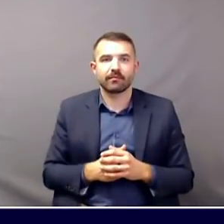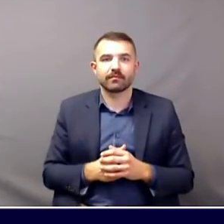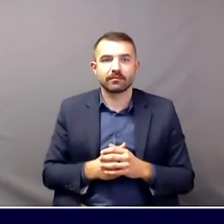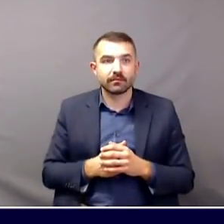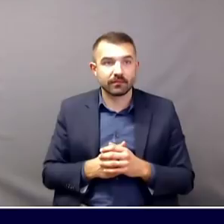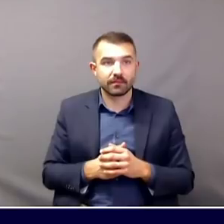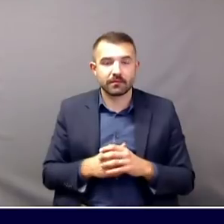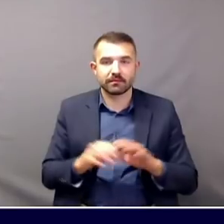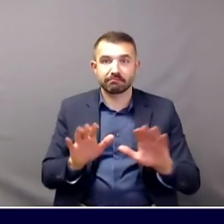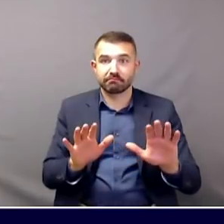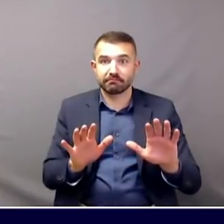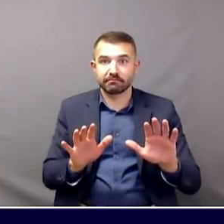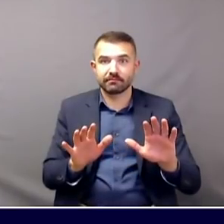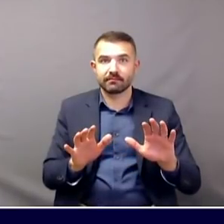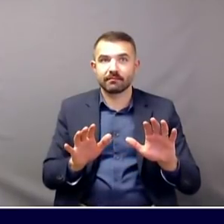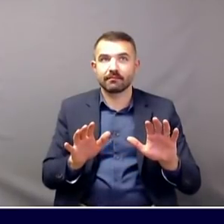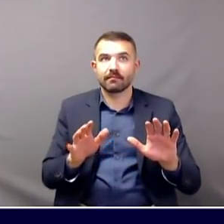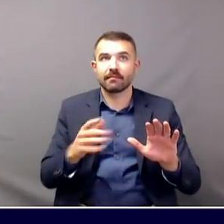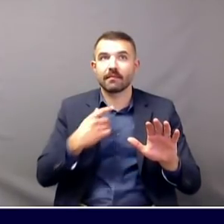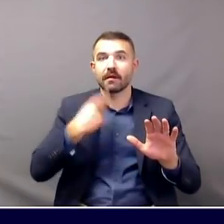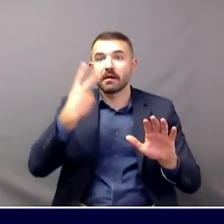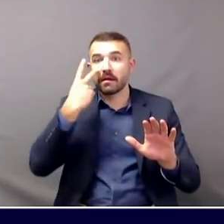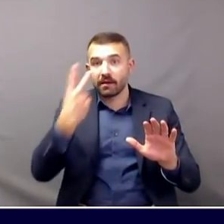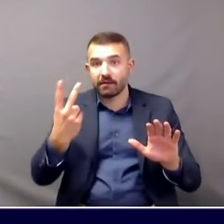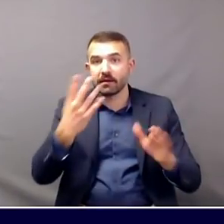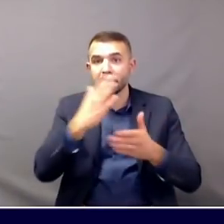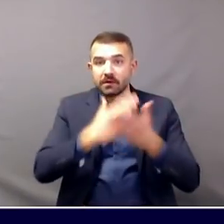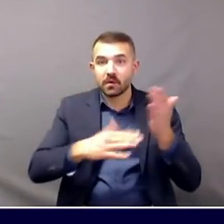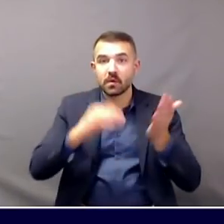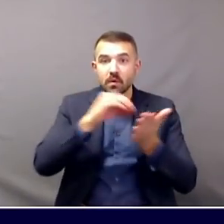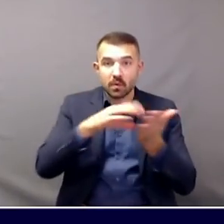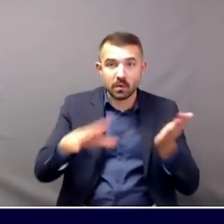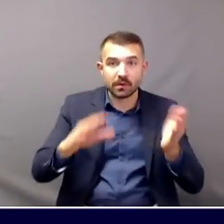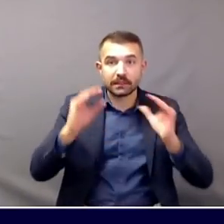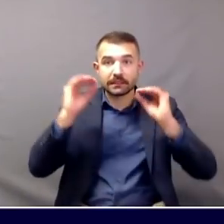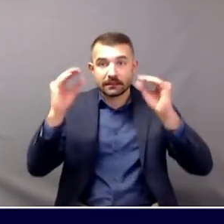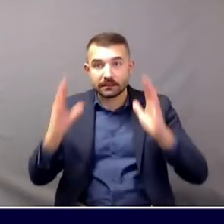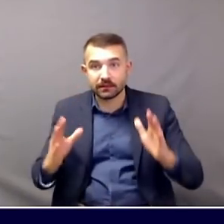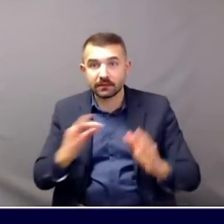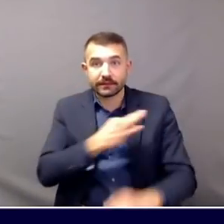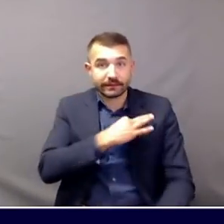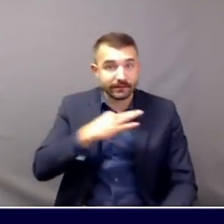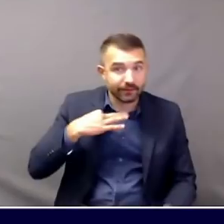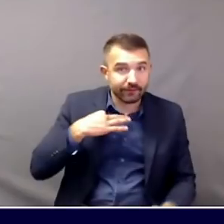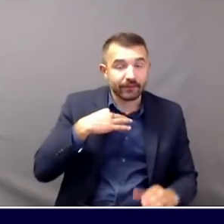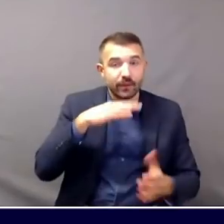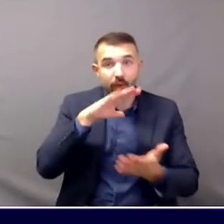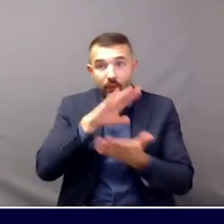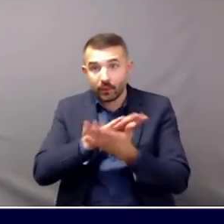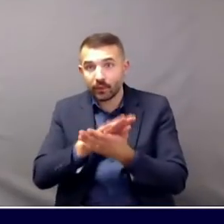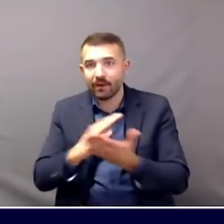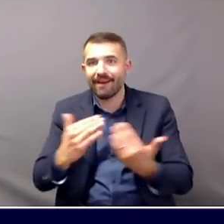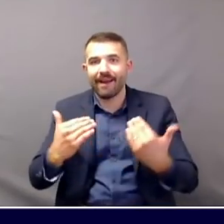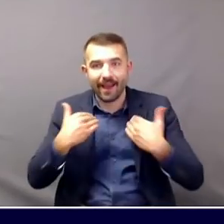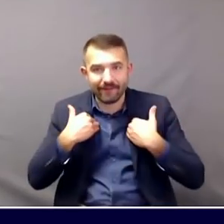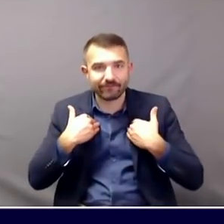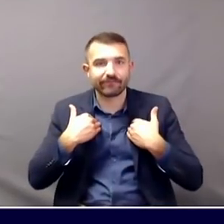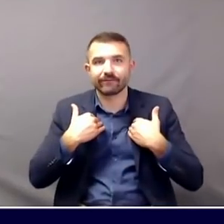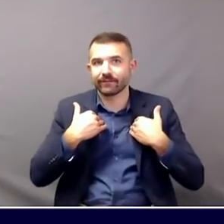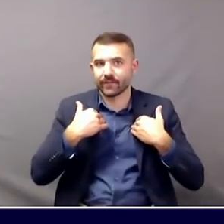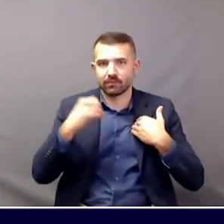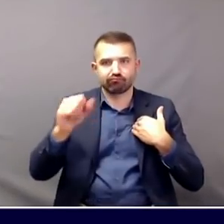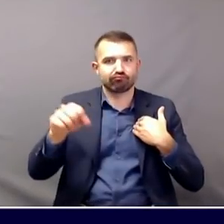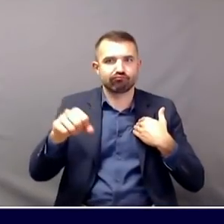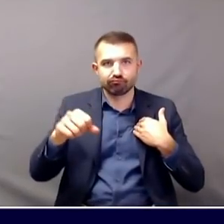have been associated with students, faculty members, and staff members at the schools. And that's, of course, that's concerning, and